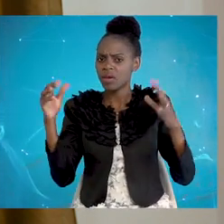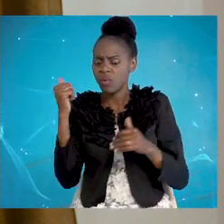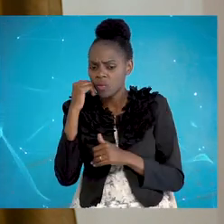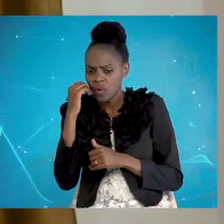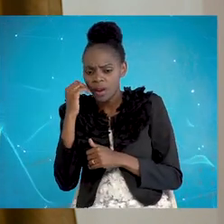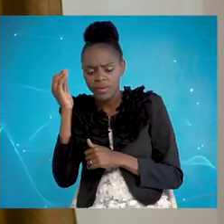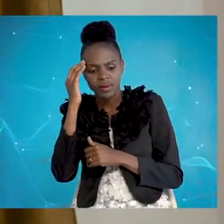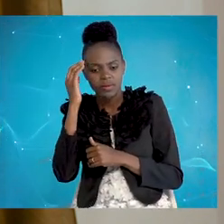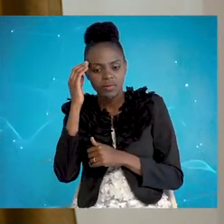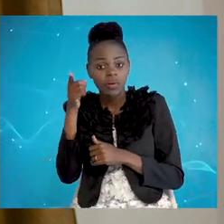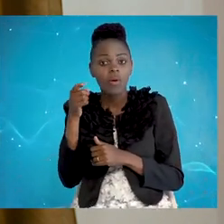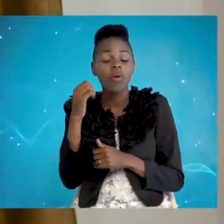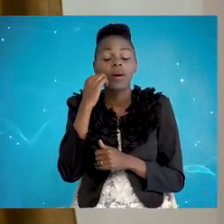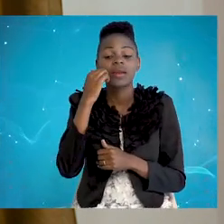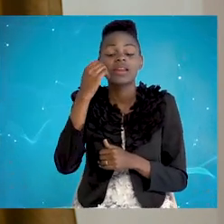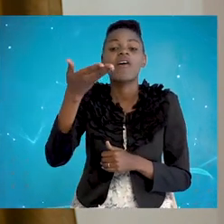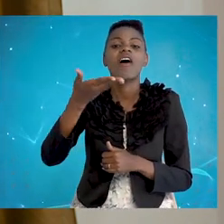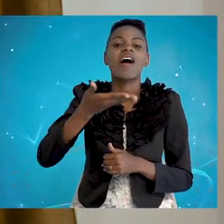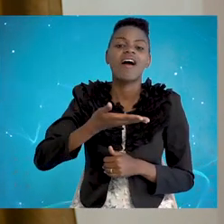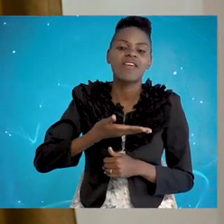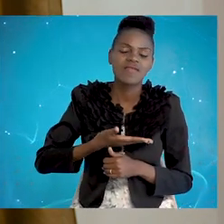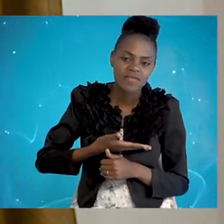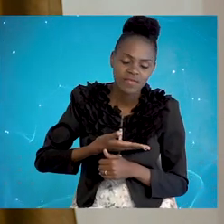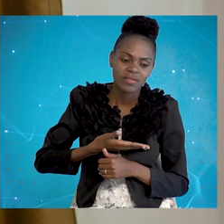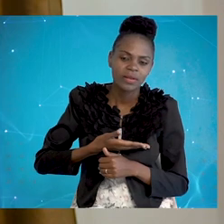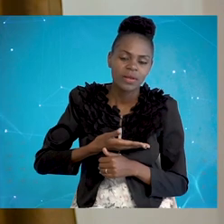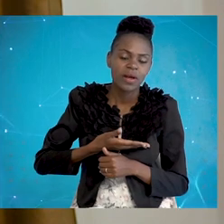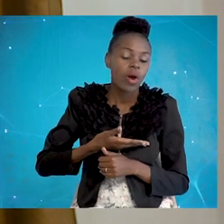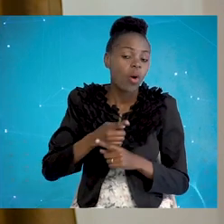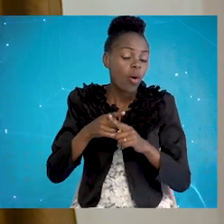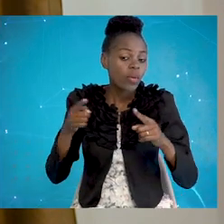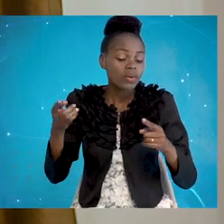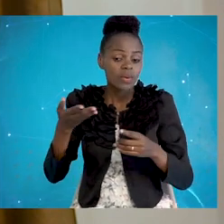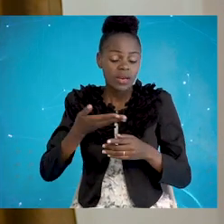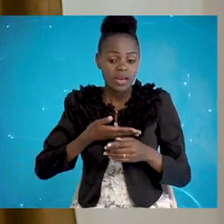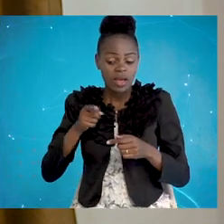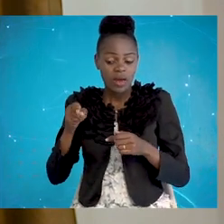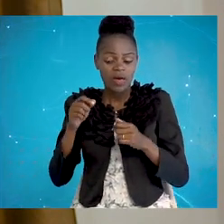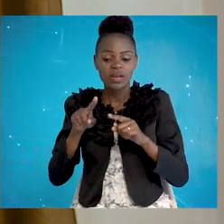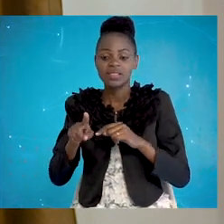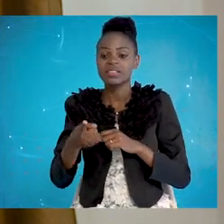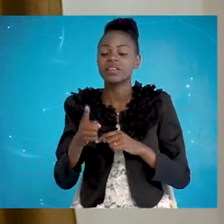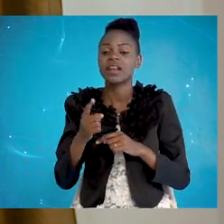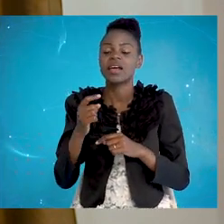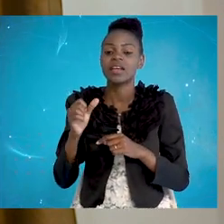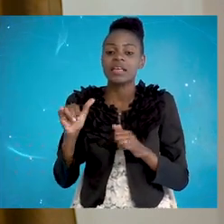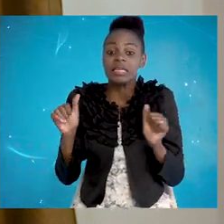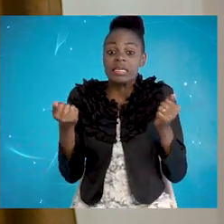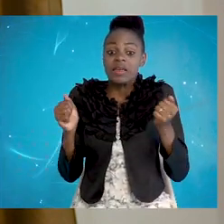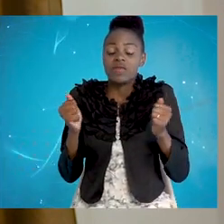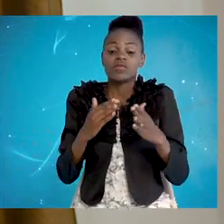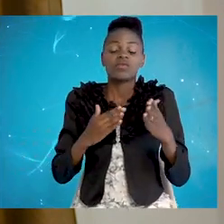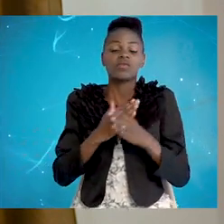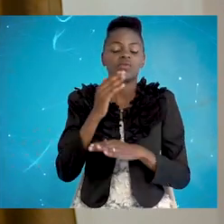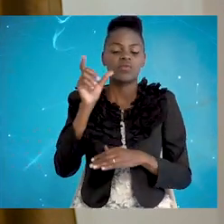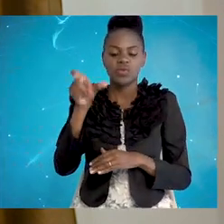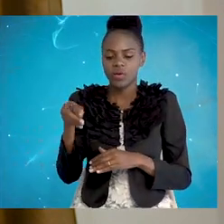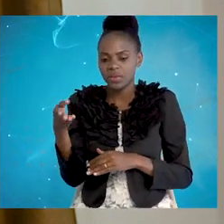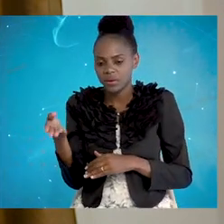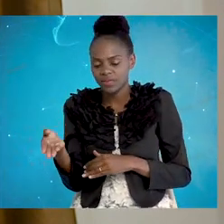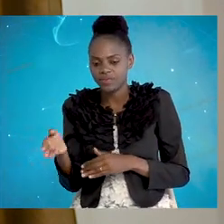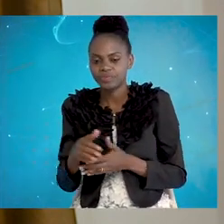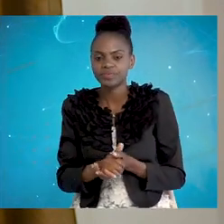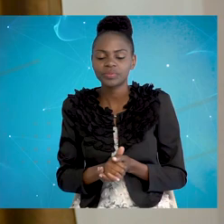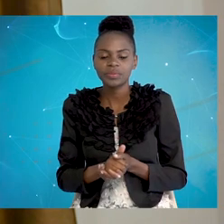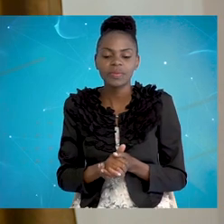these cases have complications. Typhoid has a lot of complications, anything from confusion or coma. Sometimes